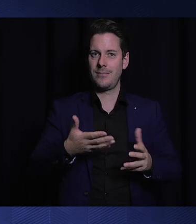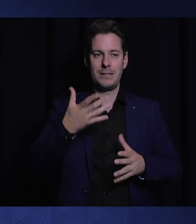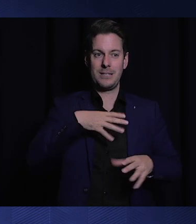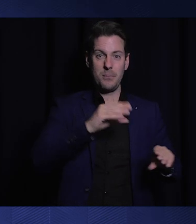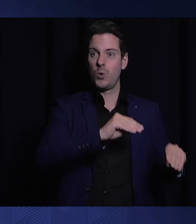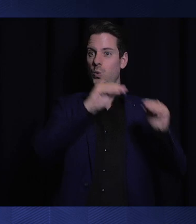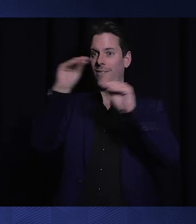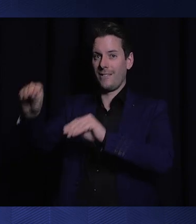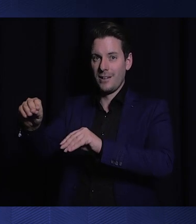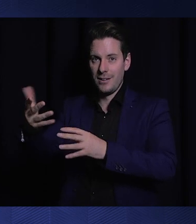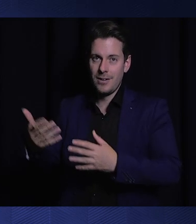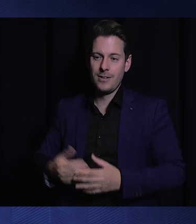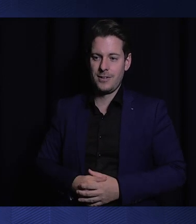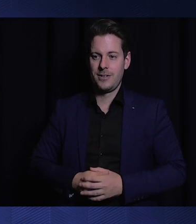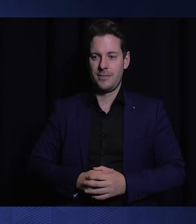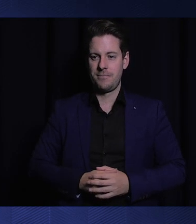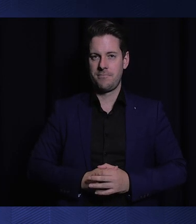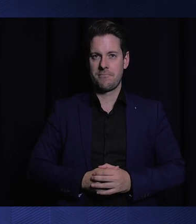relocate it.